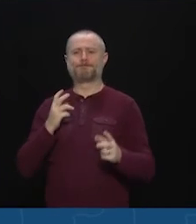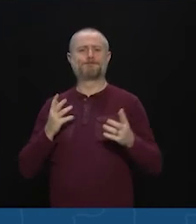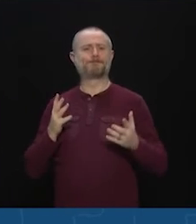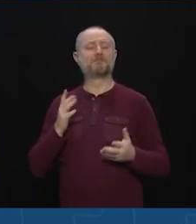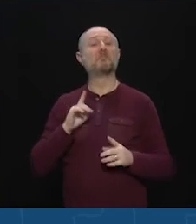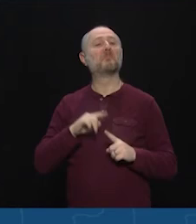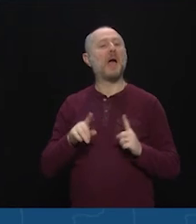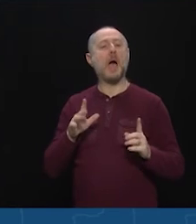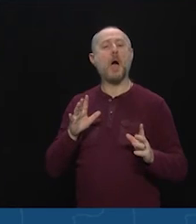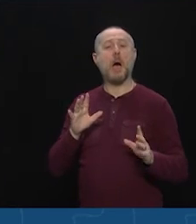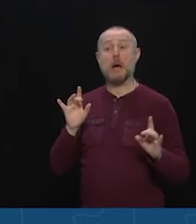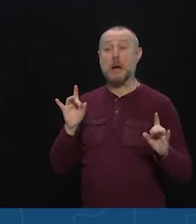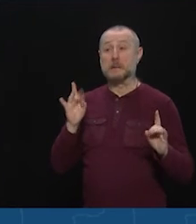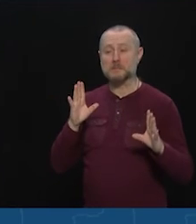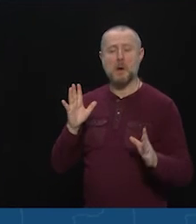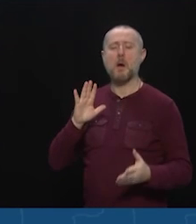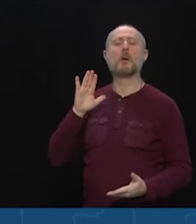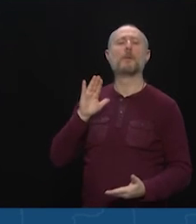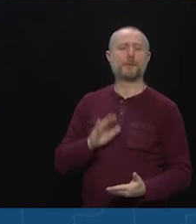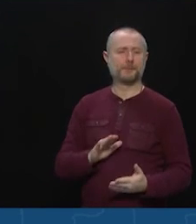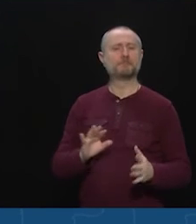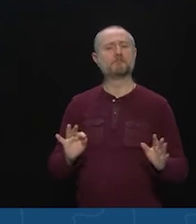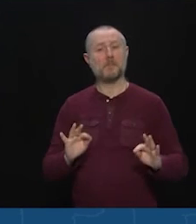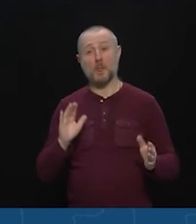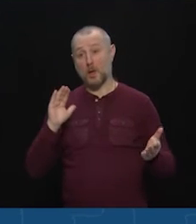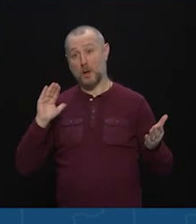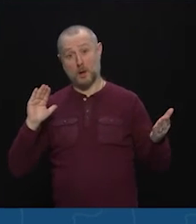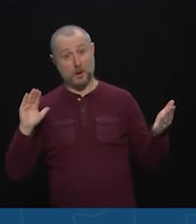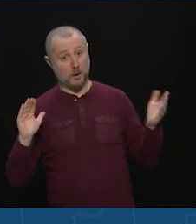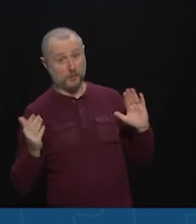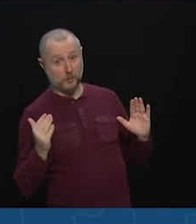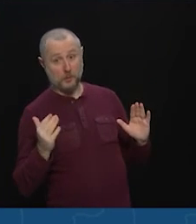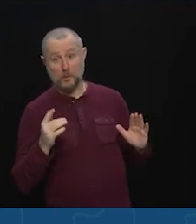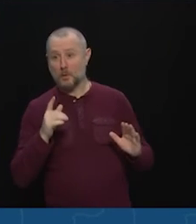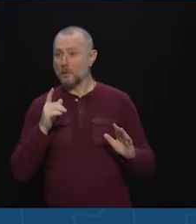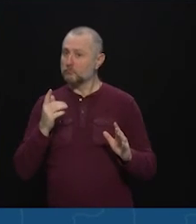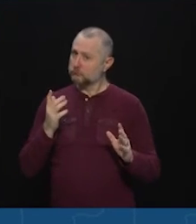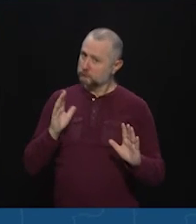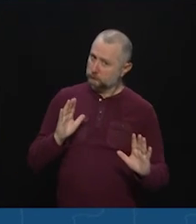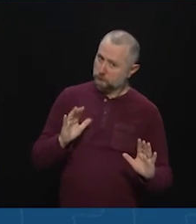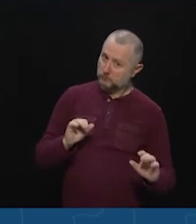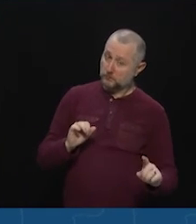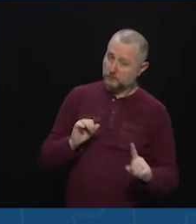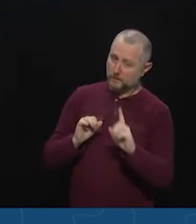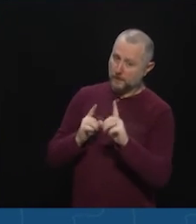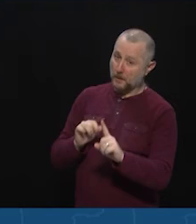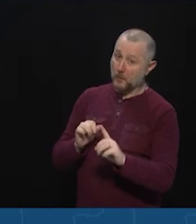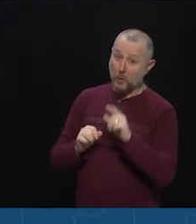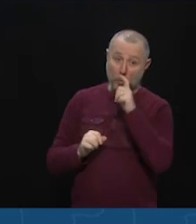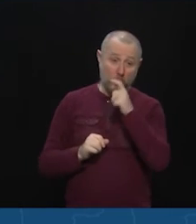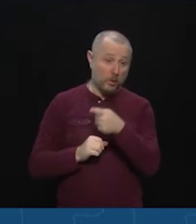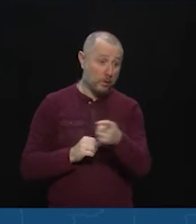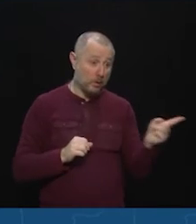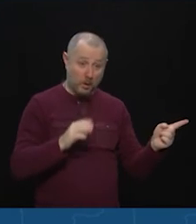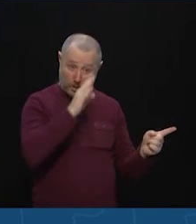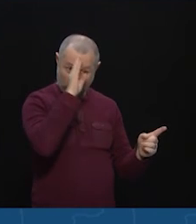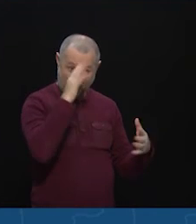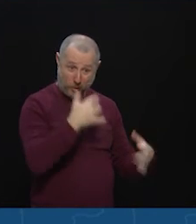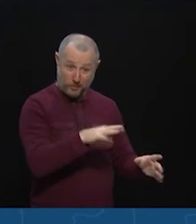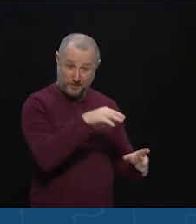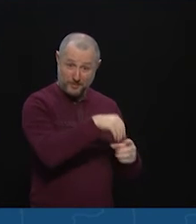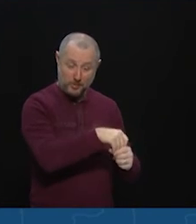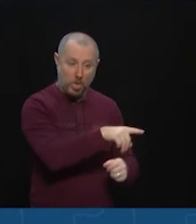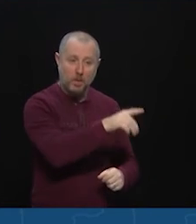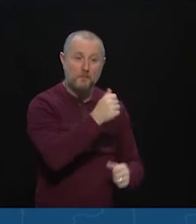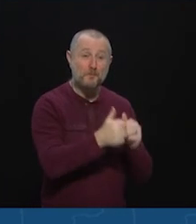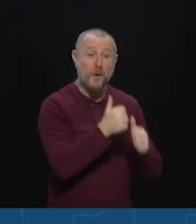were minimal compared to what they could have been. The number of people in hospitals who are unvaccinated is off the charts. The sign is right